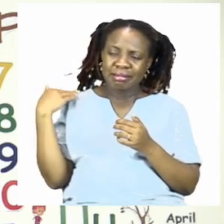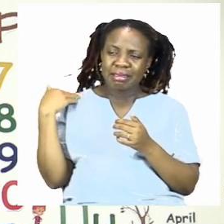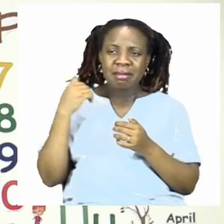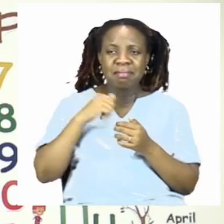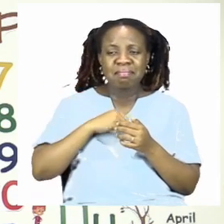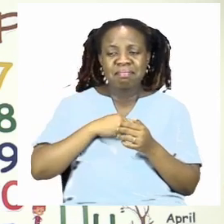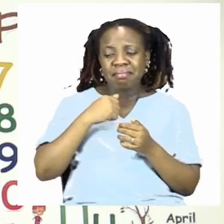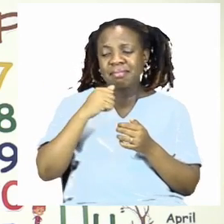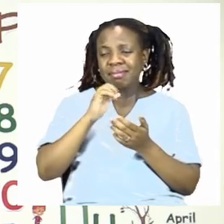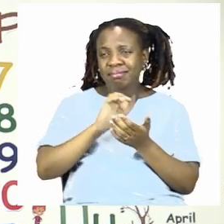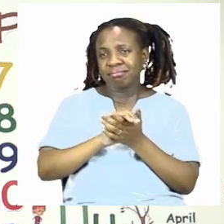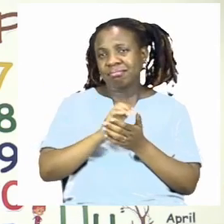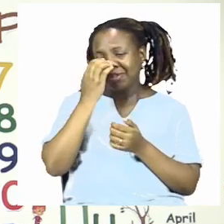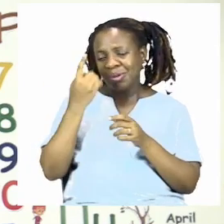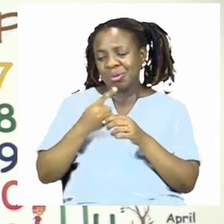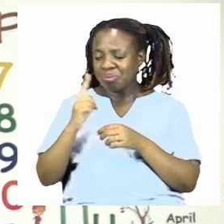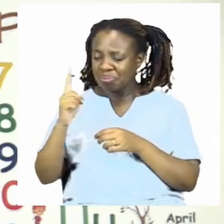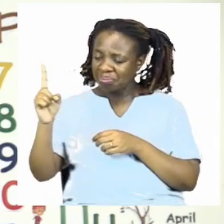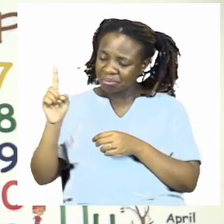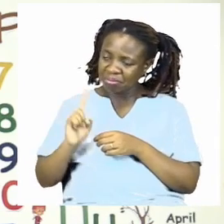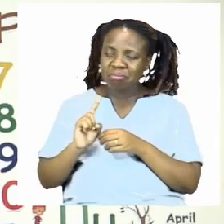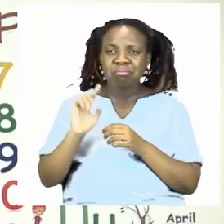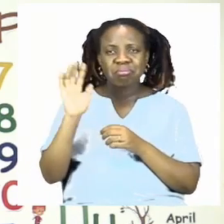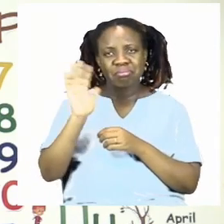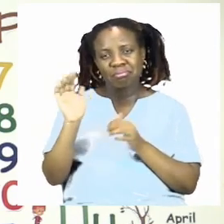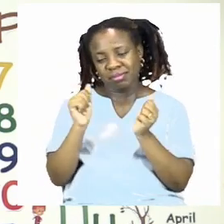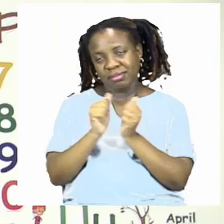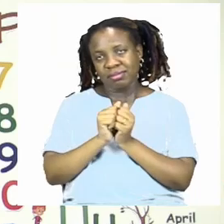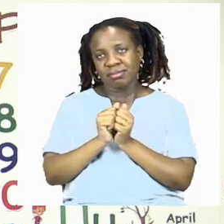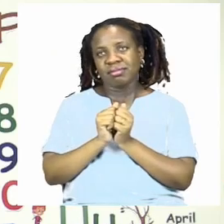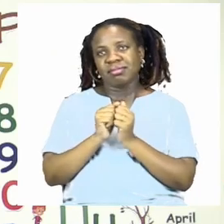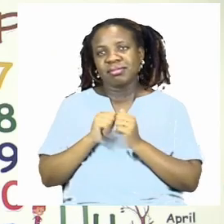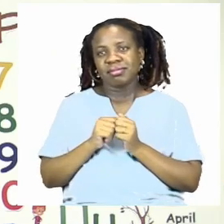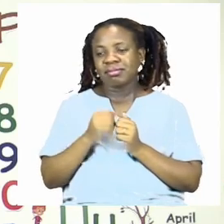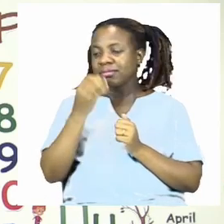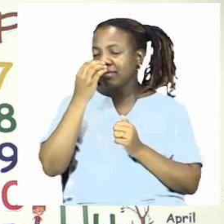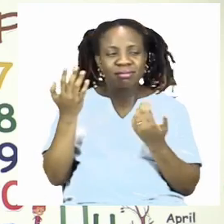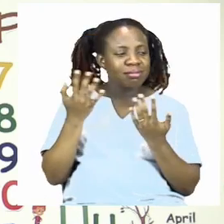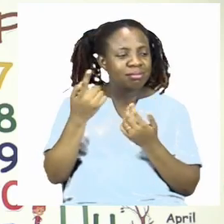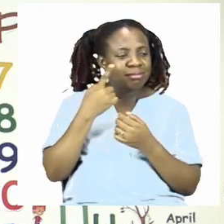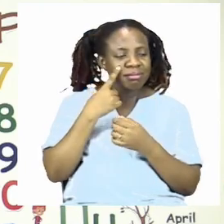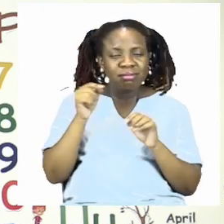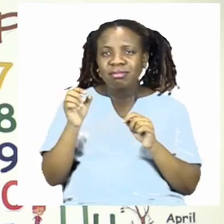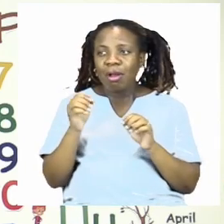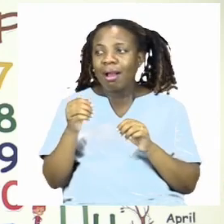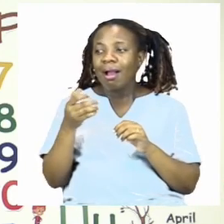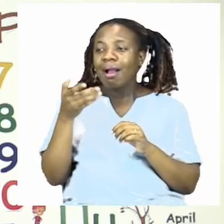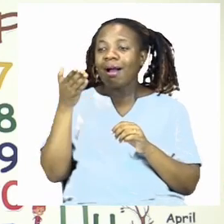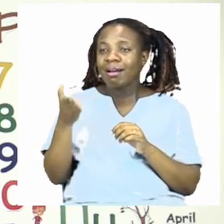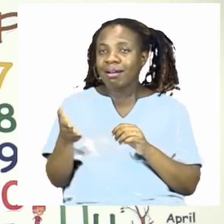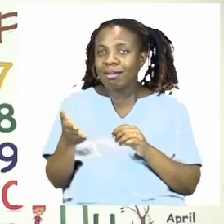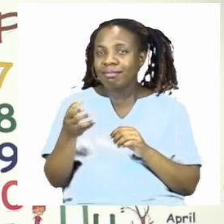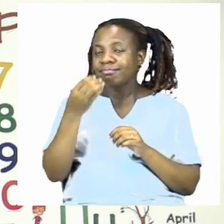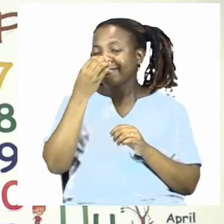with me. Now, I don't see Zoshi anywhere. Will you help me call Zoshi? Zoshi, oh, there you are.